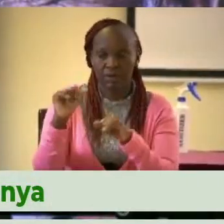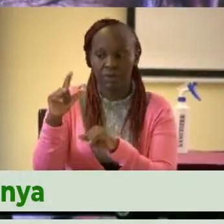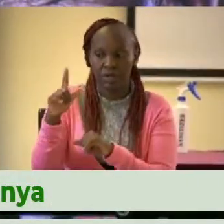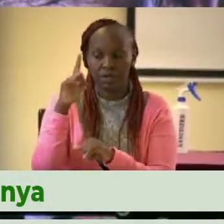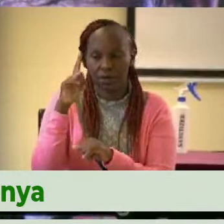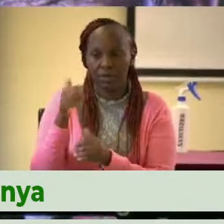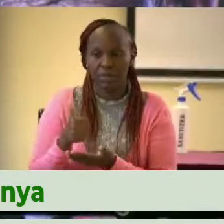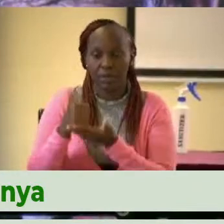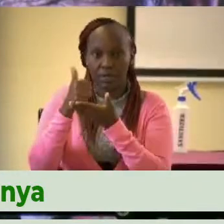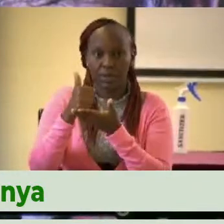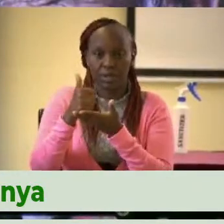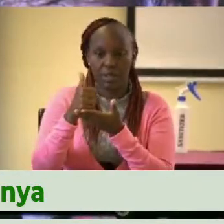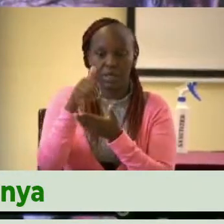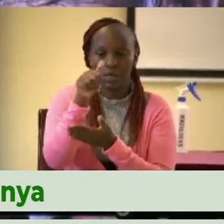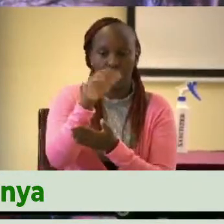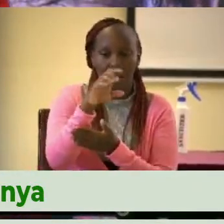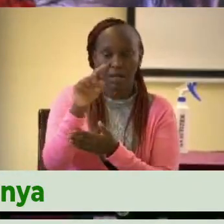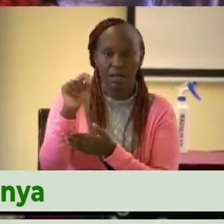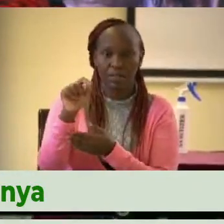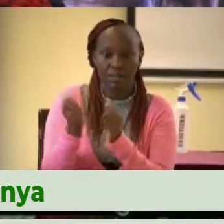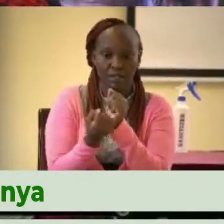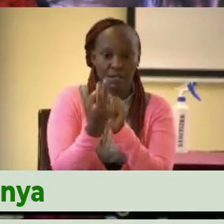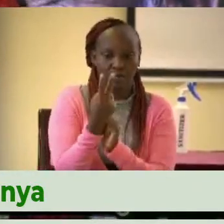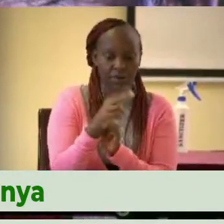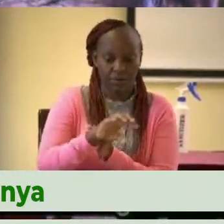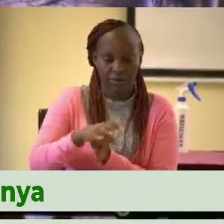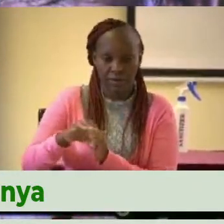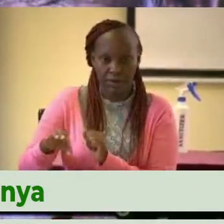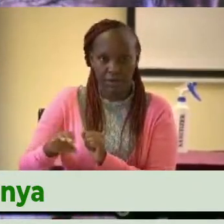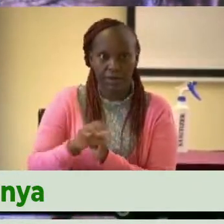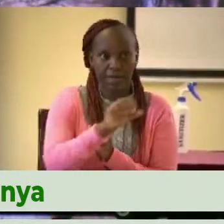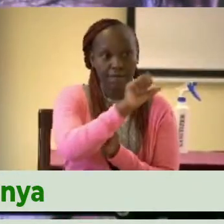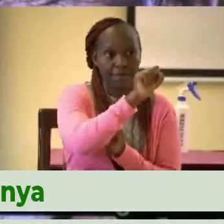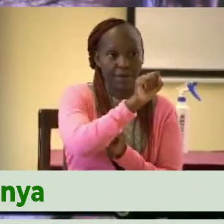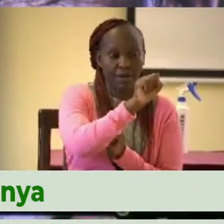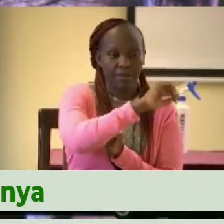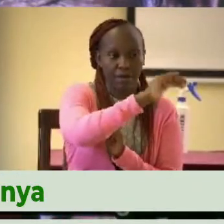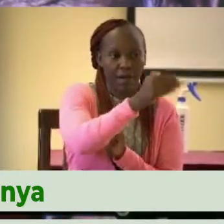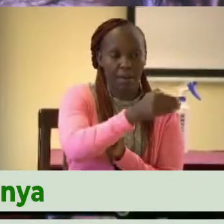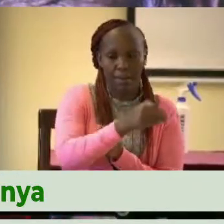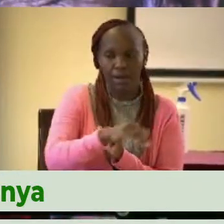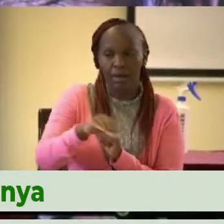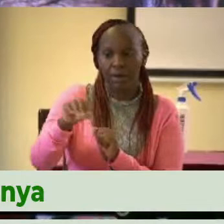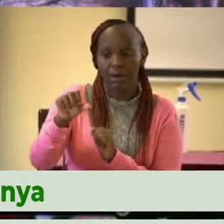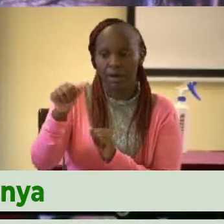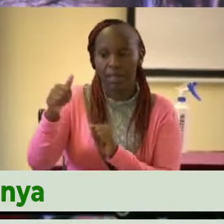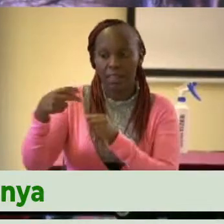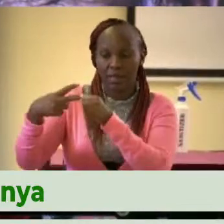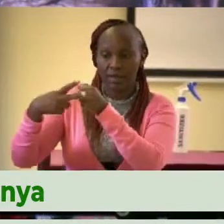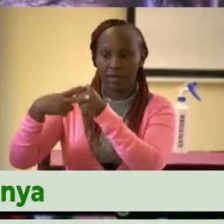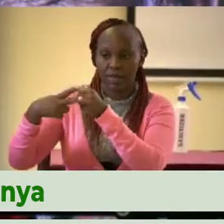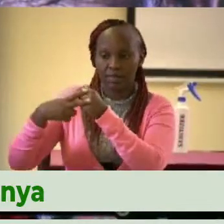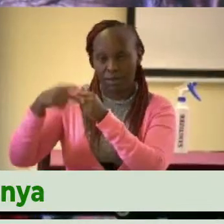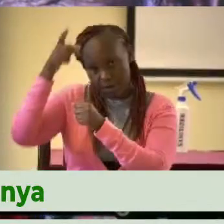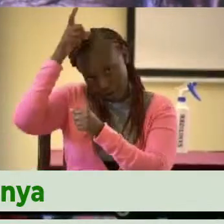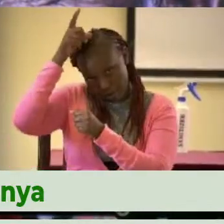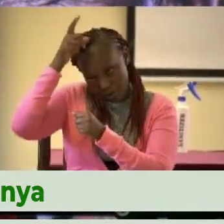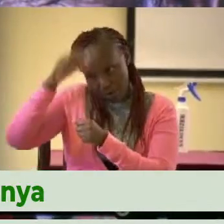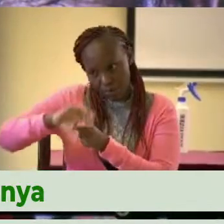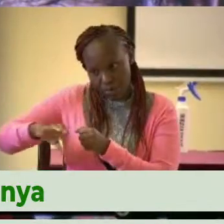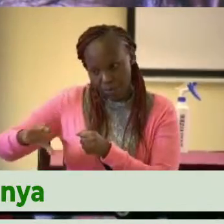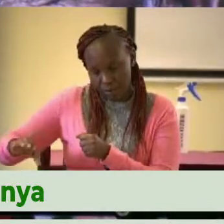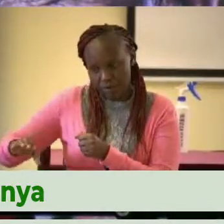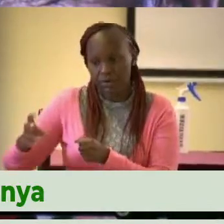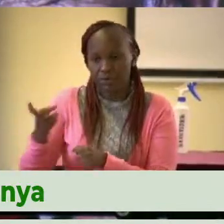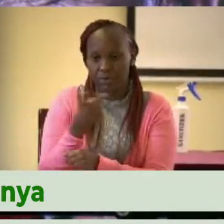Act in 12 counties, 5 urban counties and 7 rural counties that